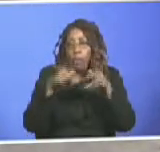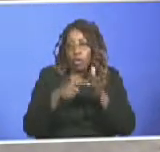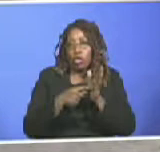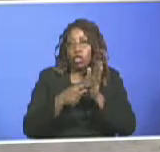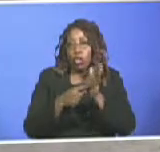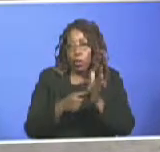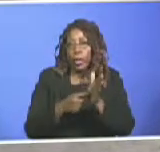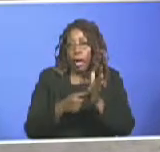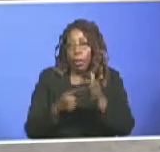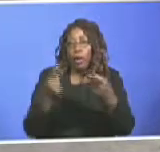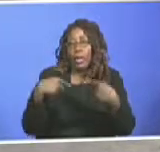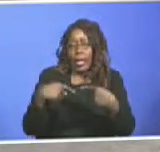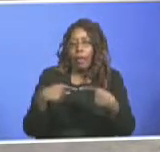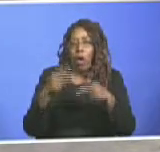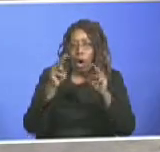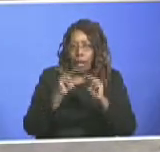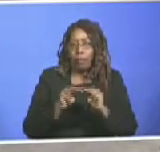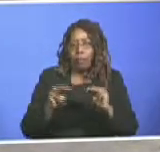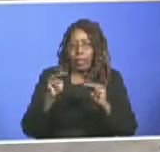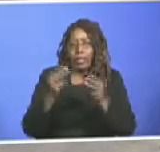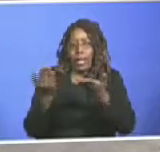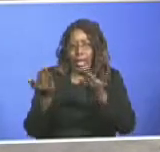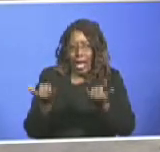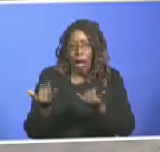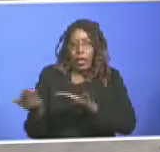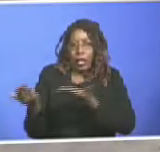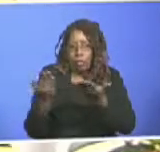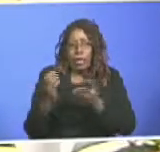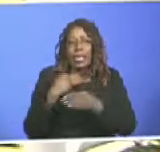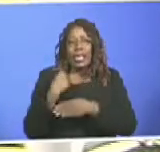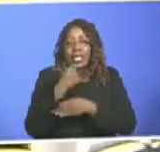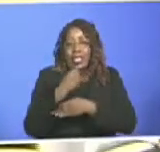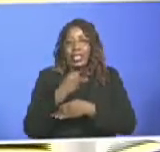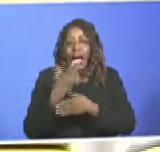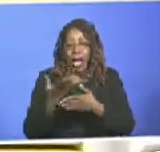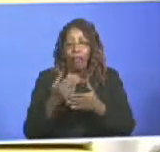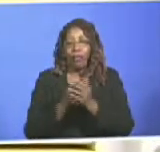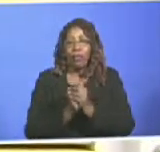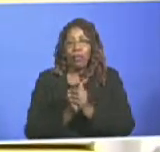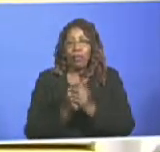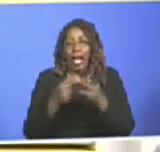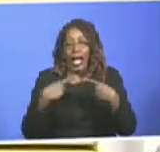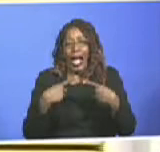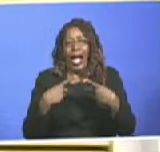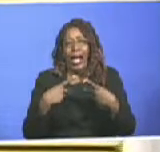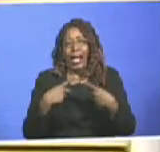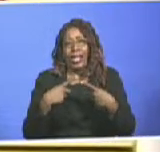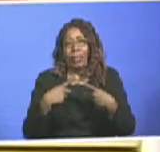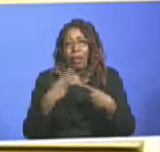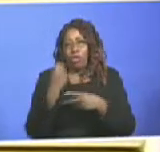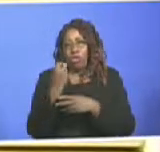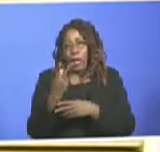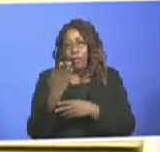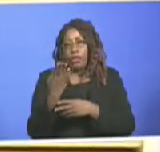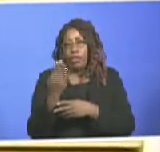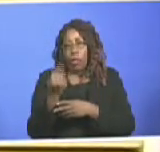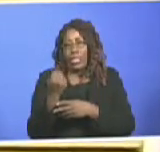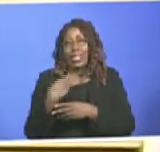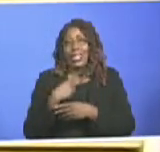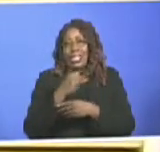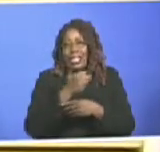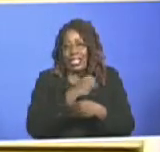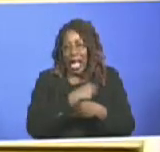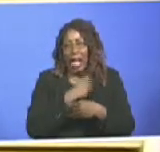on Monday. He says he can now bring staff back. I had about staff of 12 to 14 and all was off for the whole